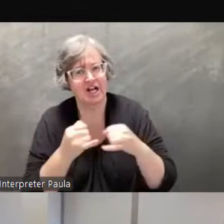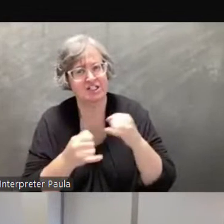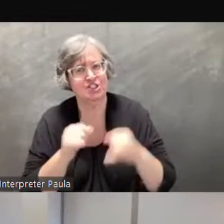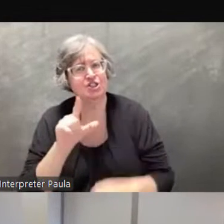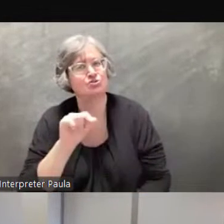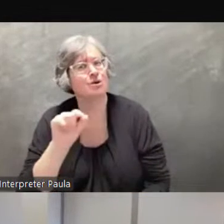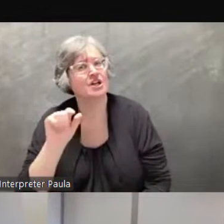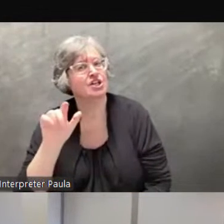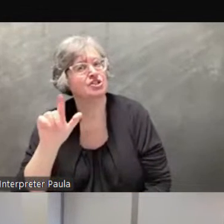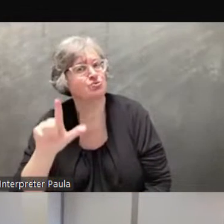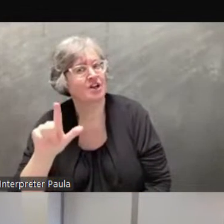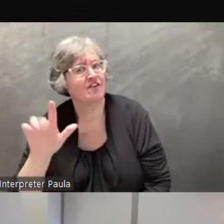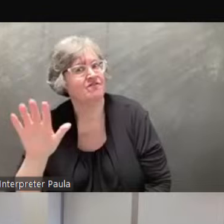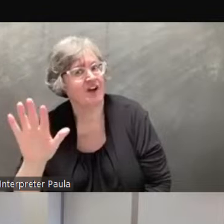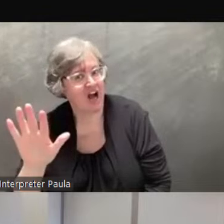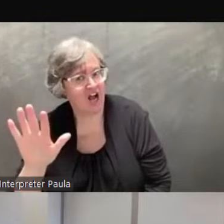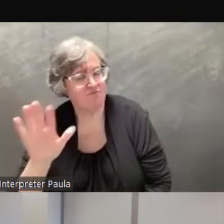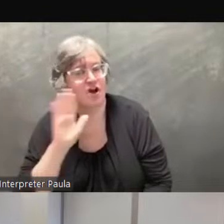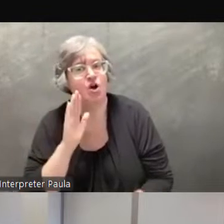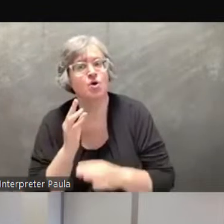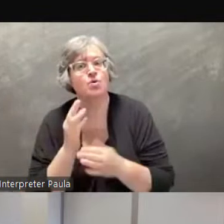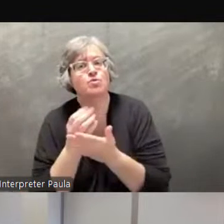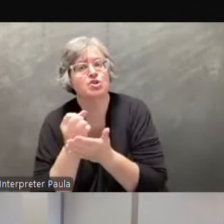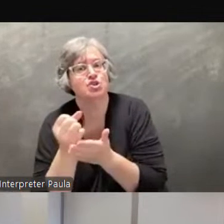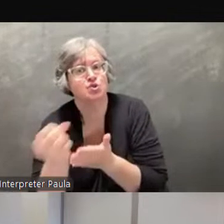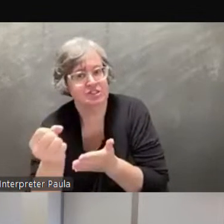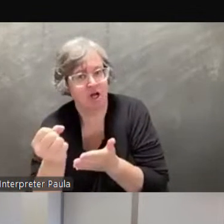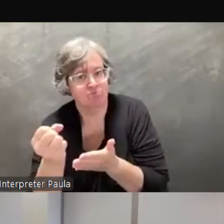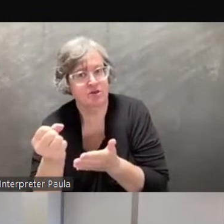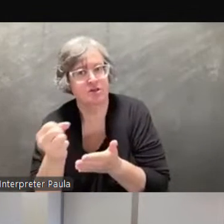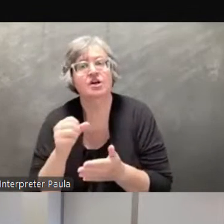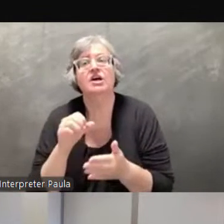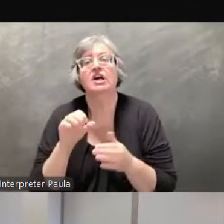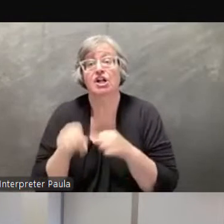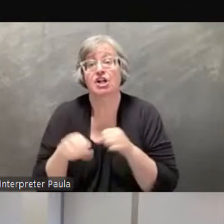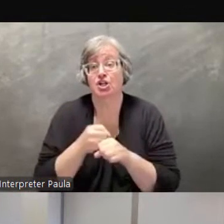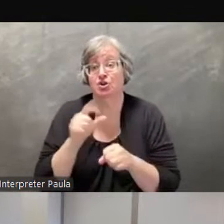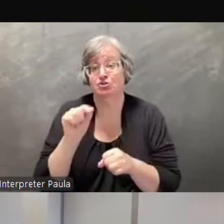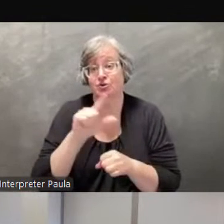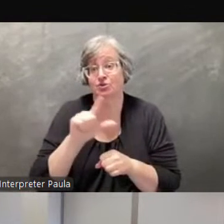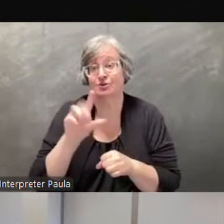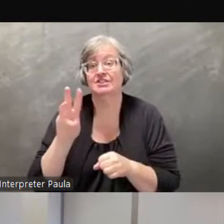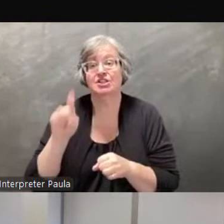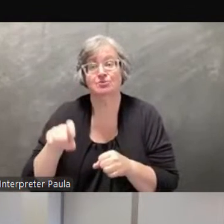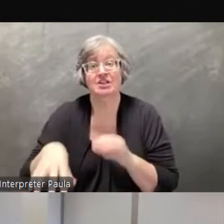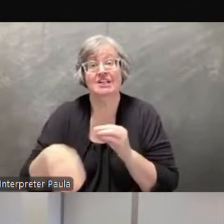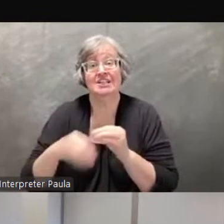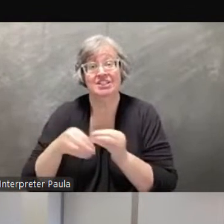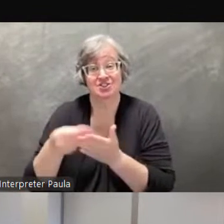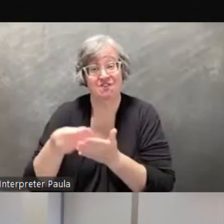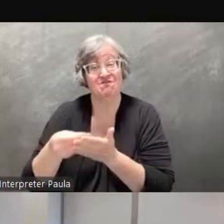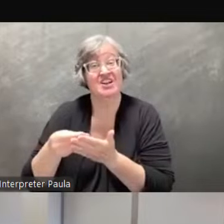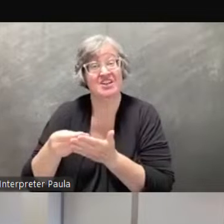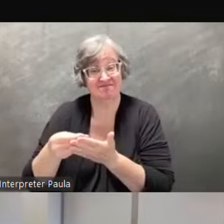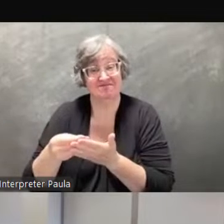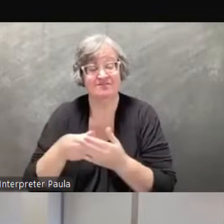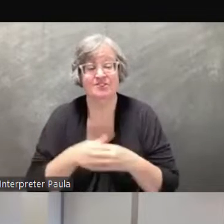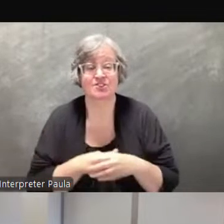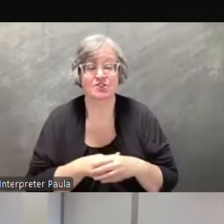2025, and then we'll use that up. And so in 2026, we need additional funding. And